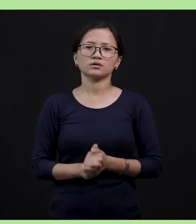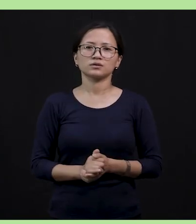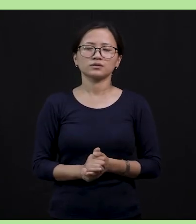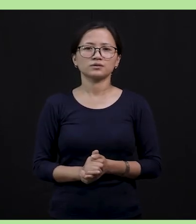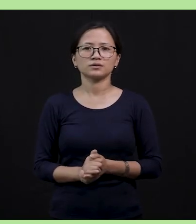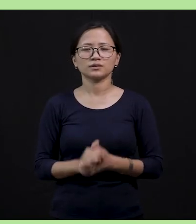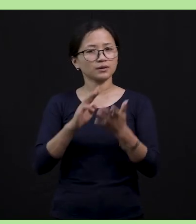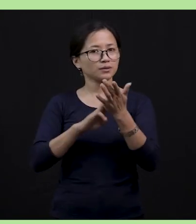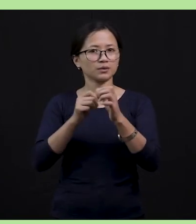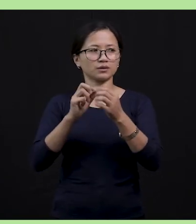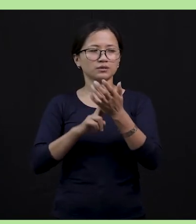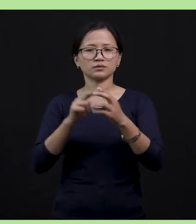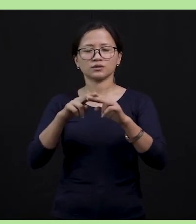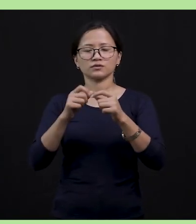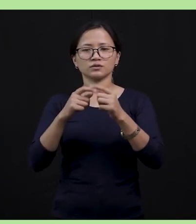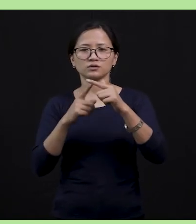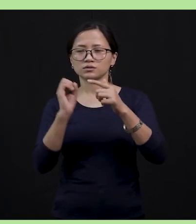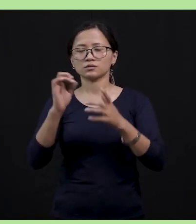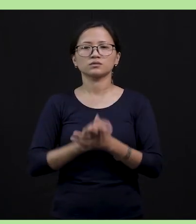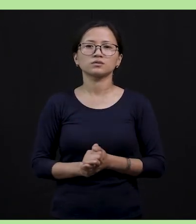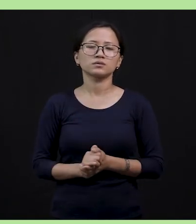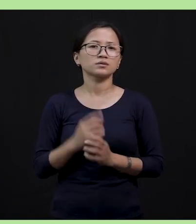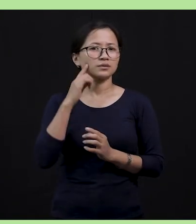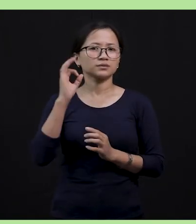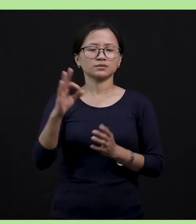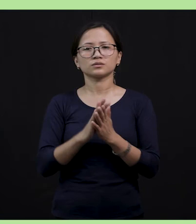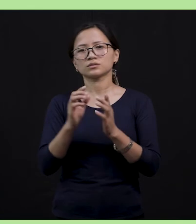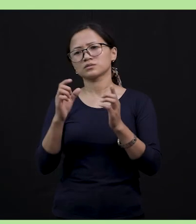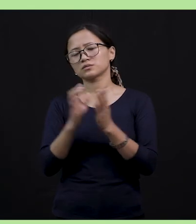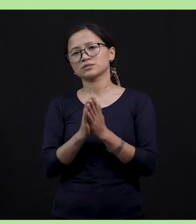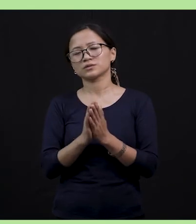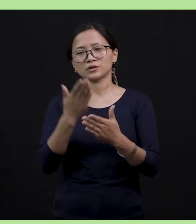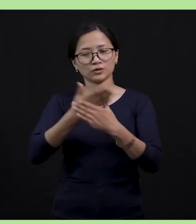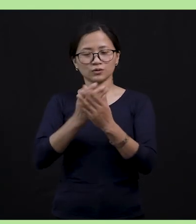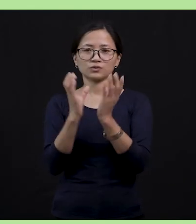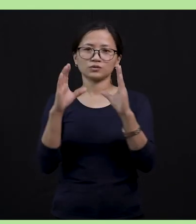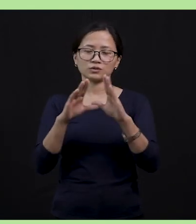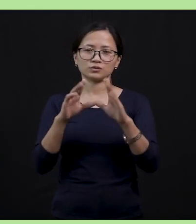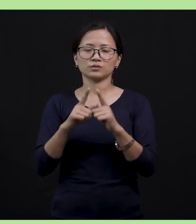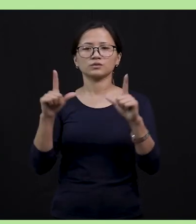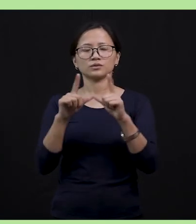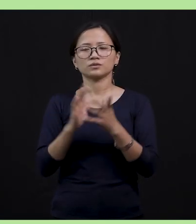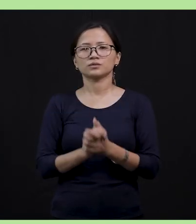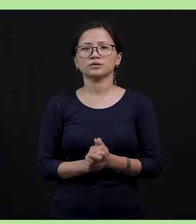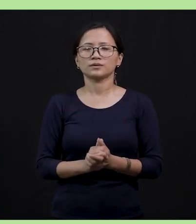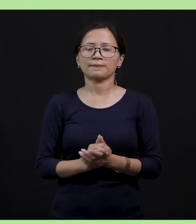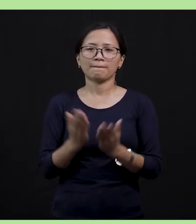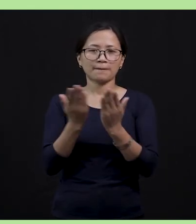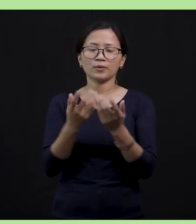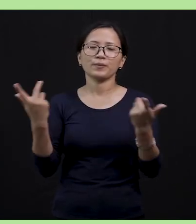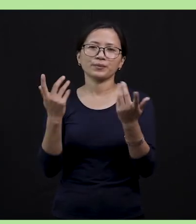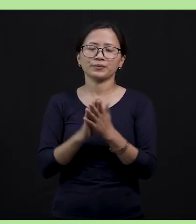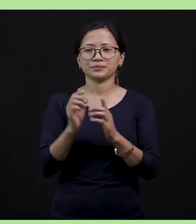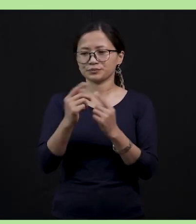election manifesto, when you are going to vote, is an important document that all of us should read, so that when we vote, we know what this